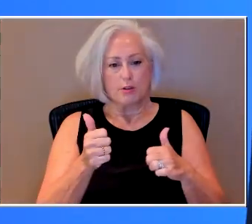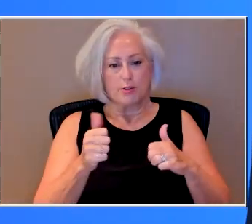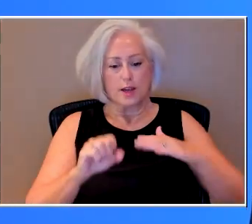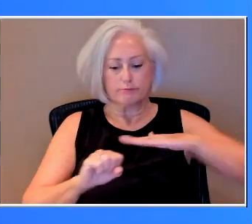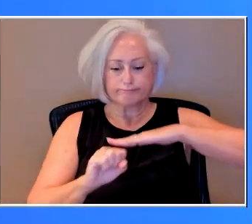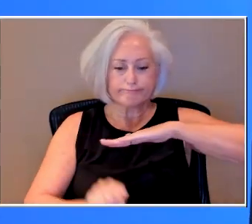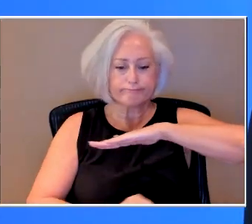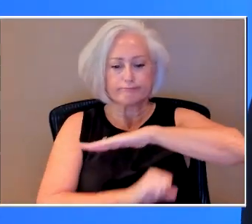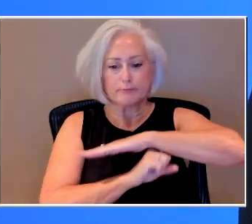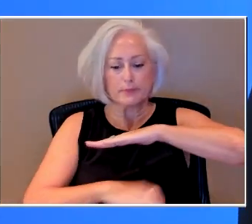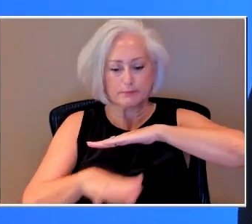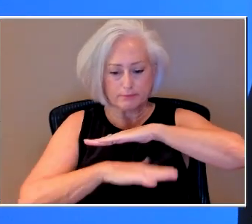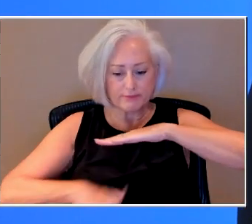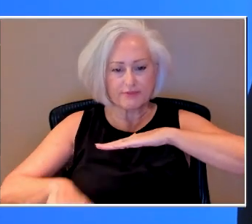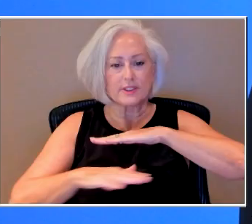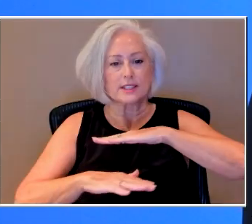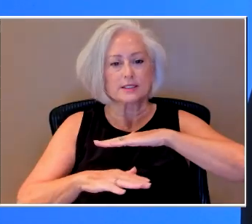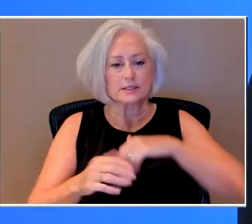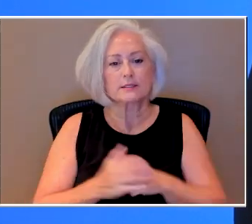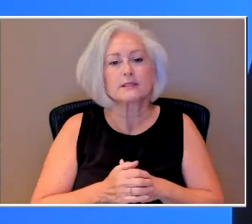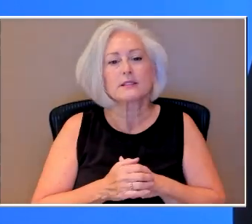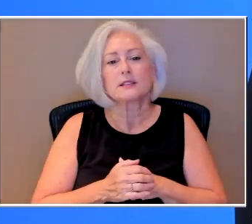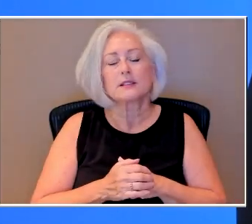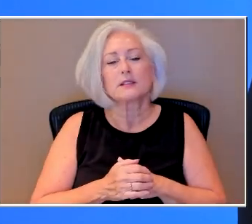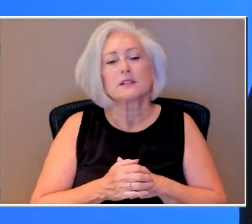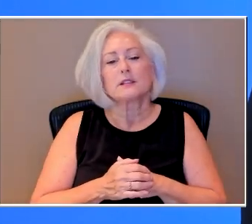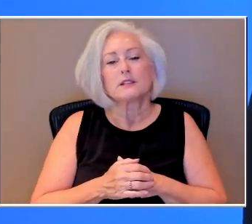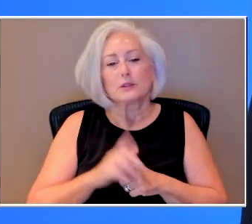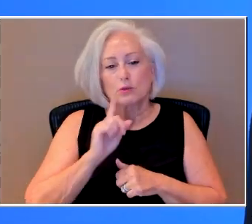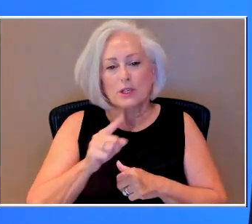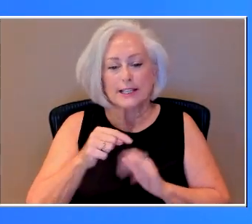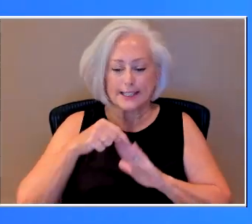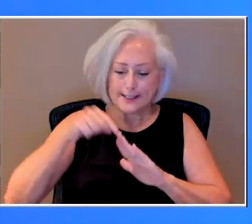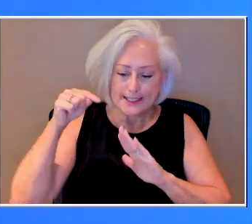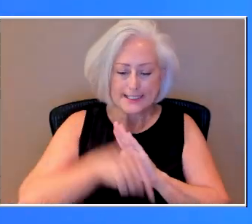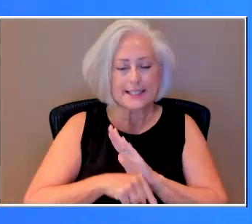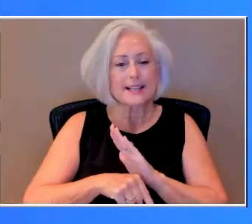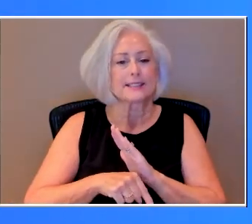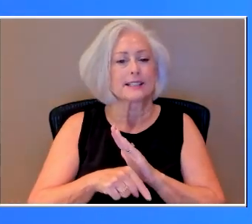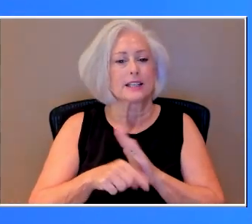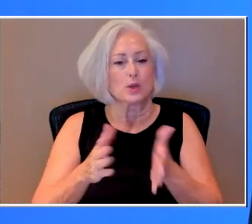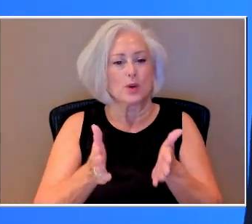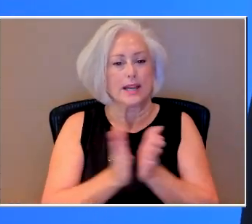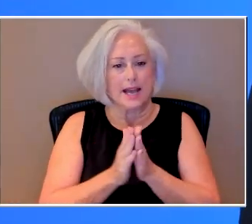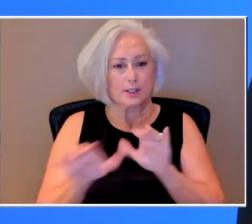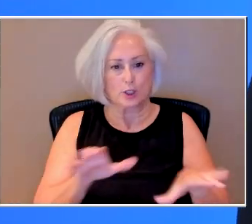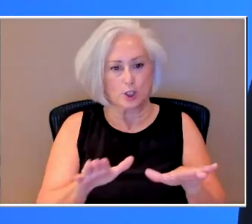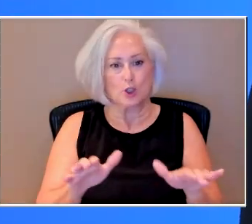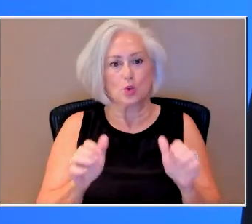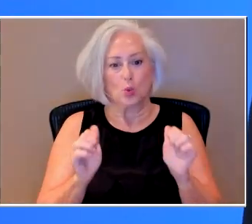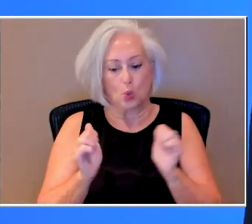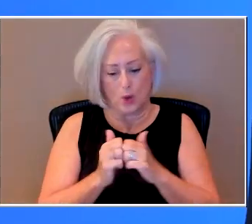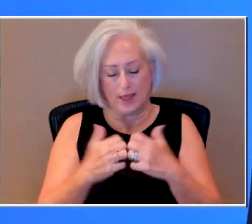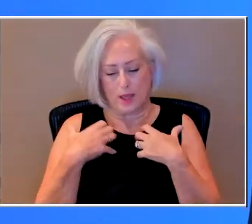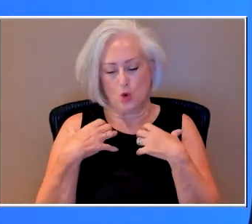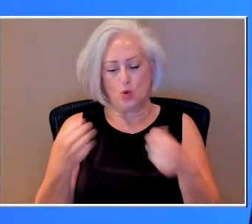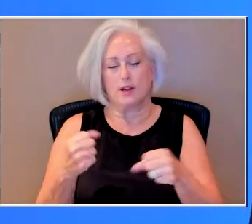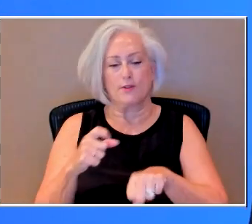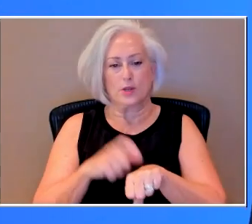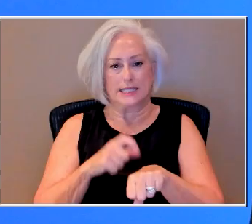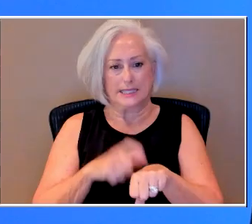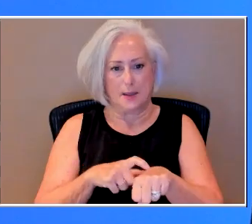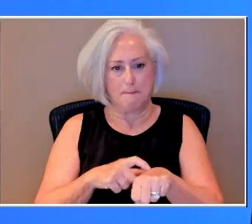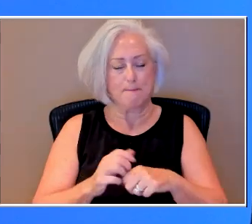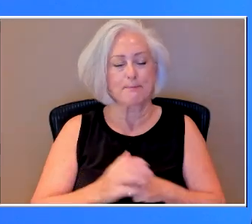it's going to be the intensity in which what we're asking her to do, along with recovery time. Mm-hmm. We are going